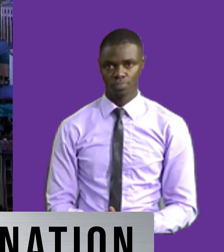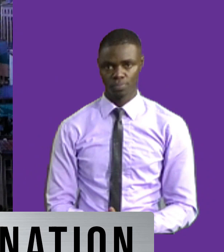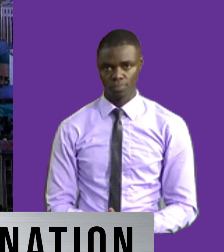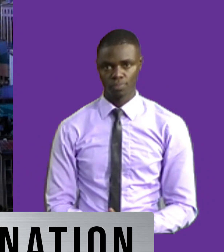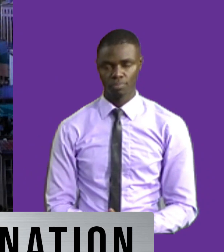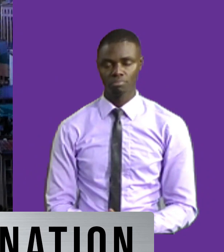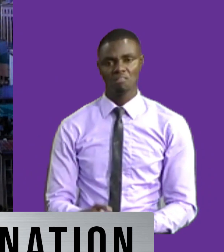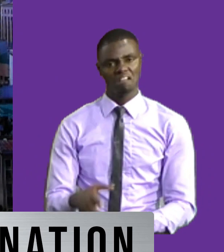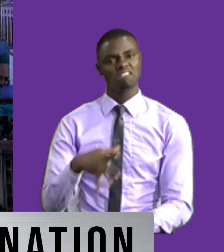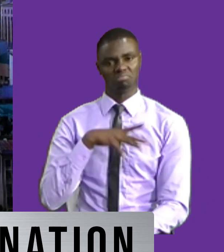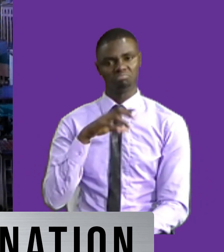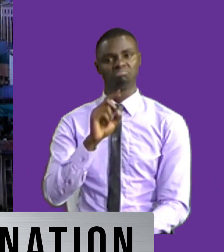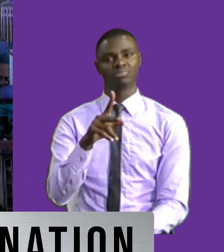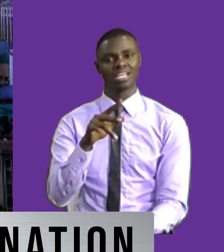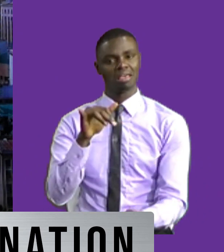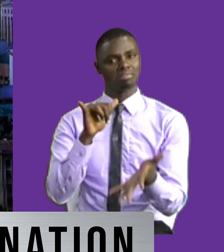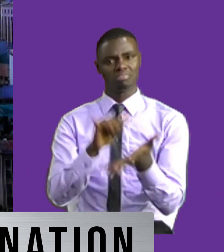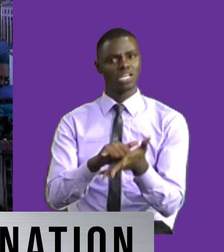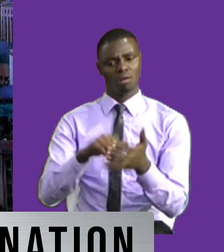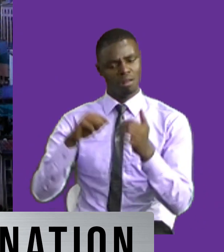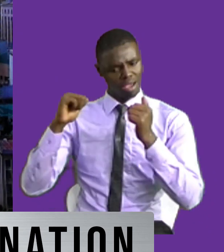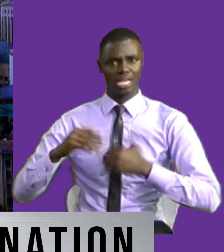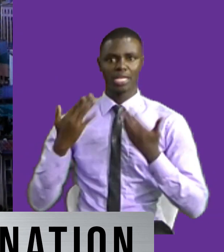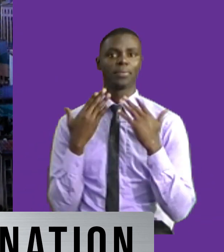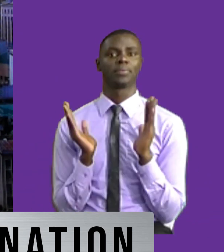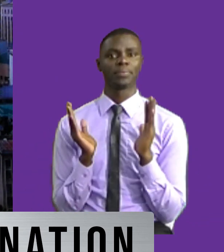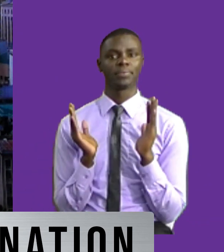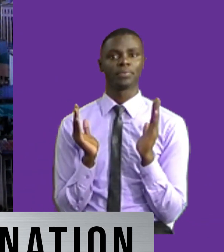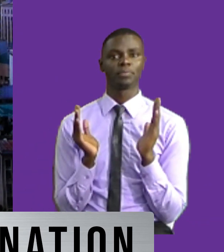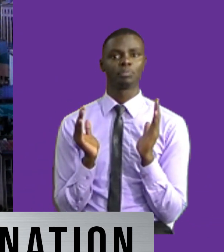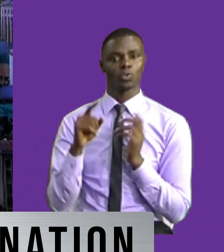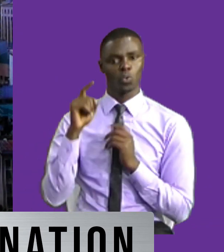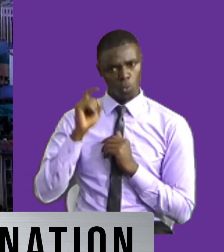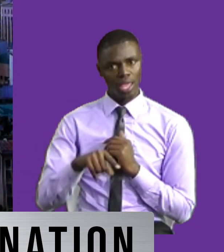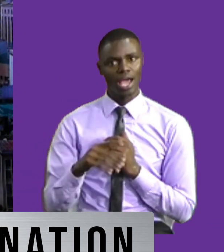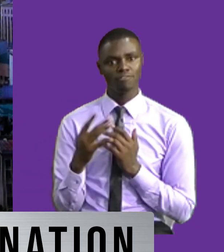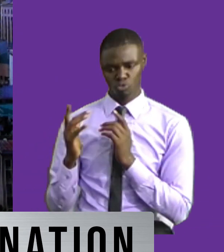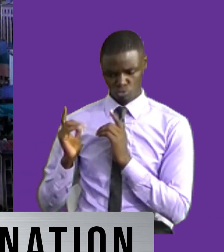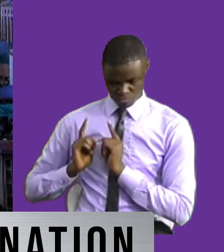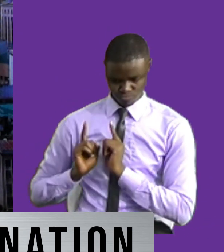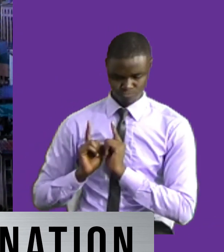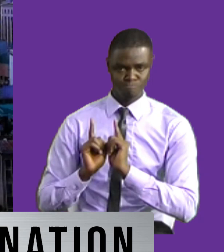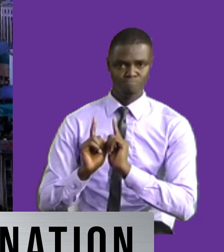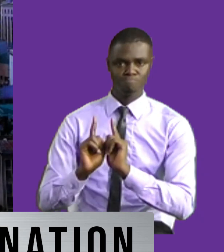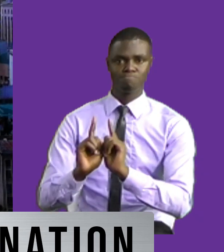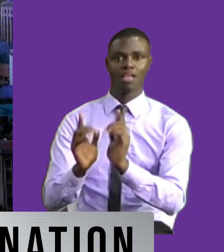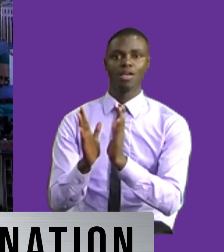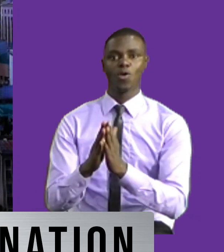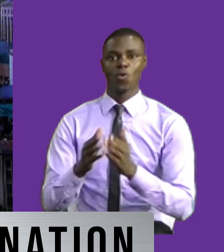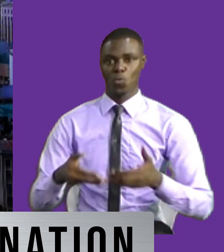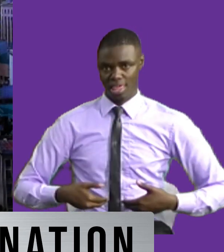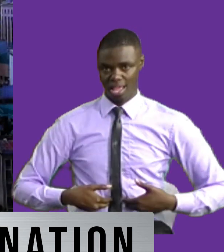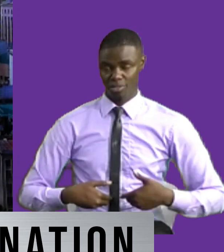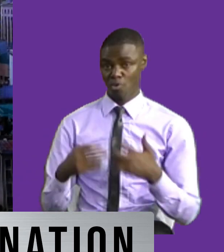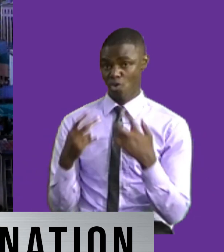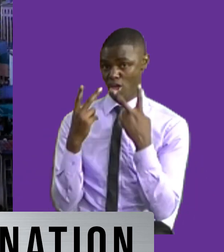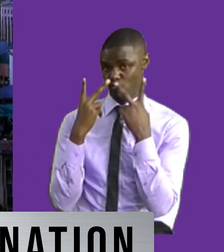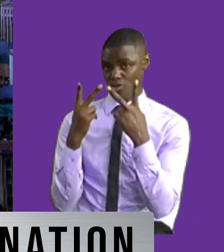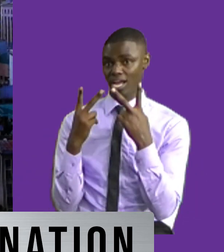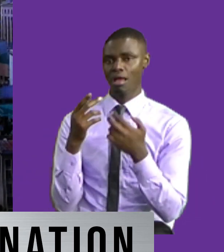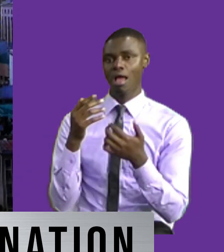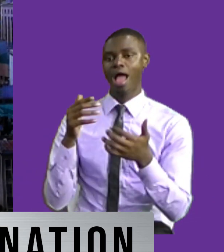Yeah. Fine. That one is we have to take them along, the young people. If you look at